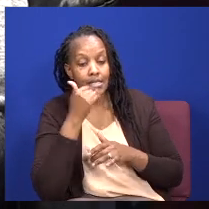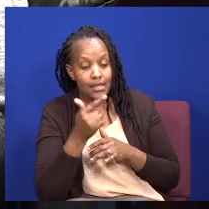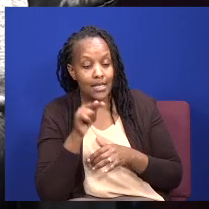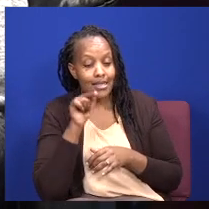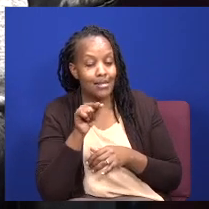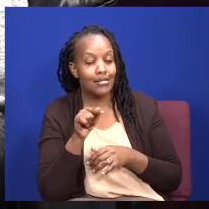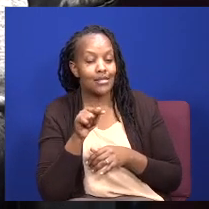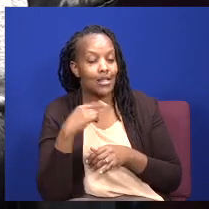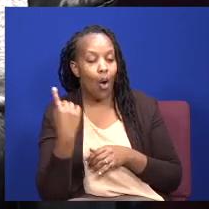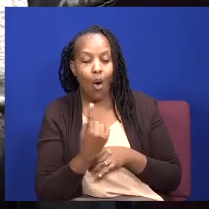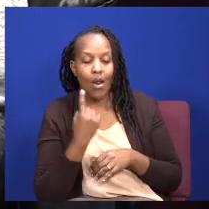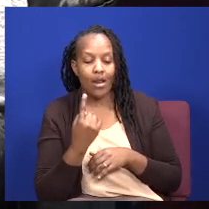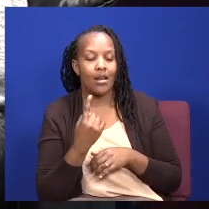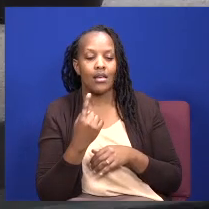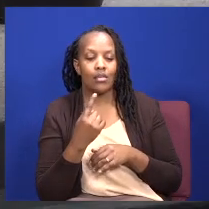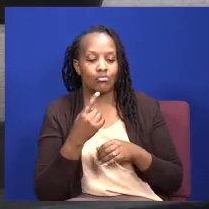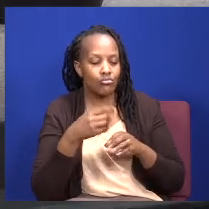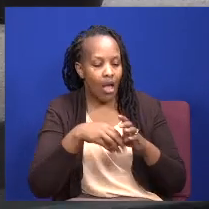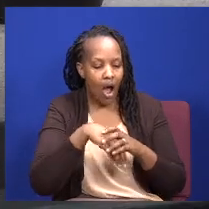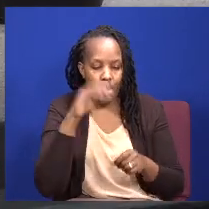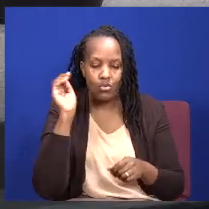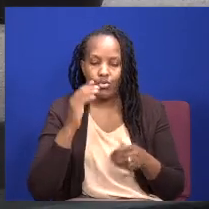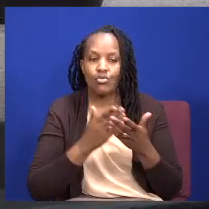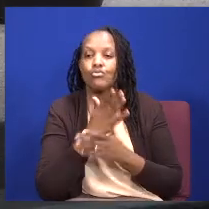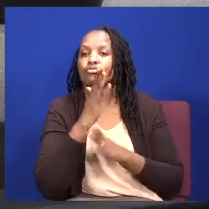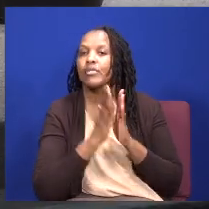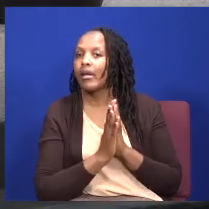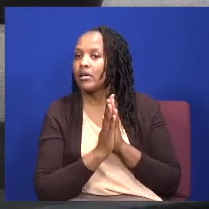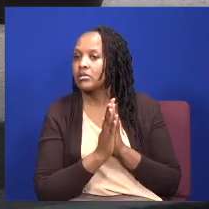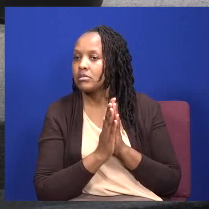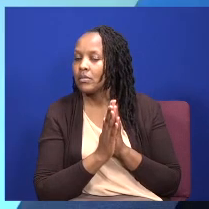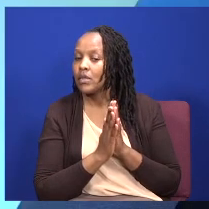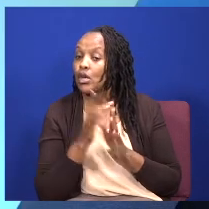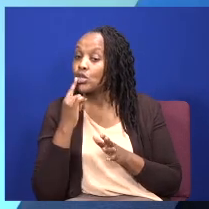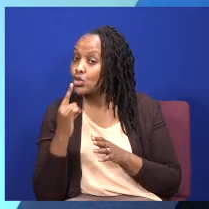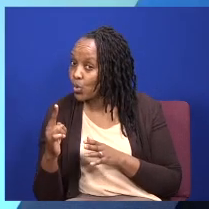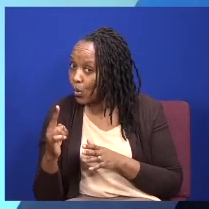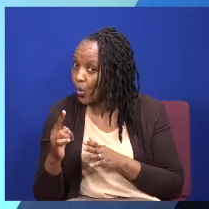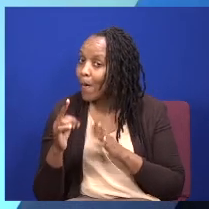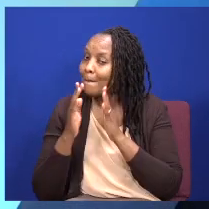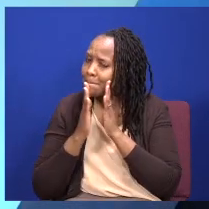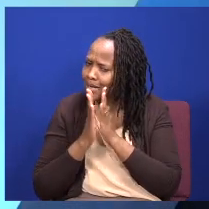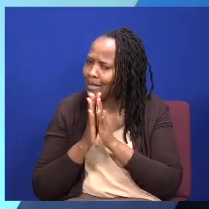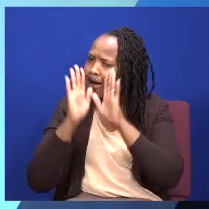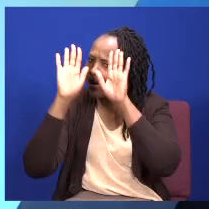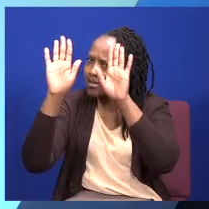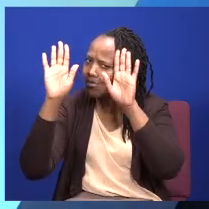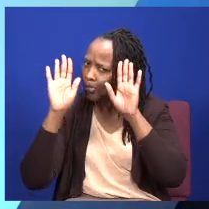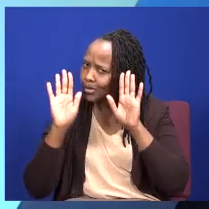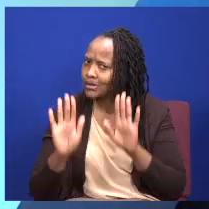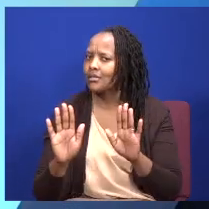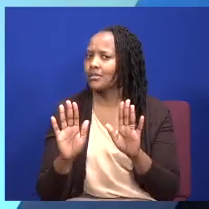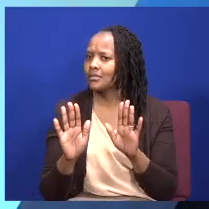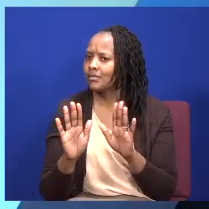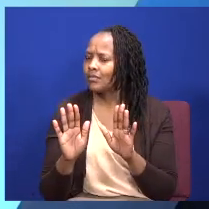by prayer. Yes, this kind comes out only by prayer. So prayer is very significant in this case.